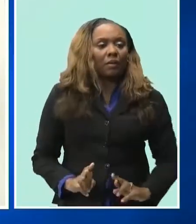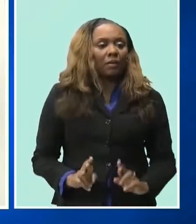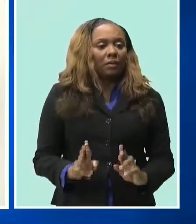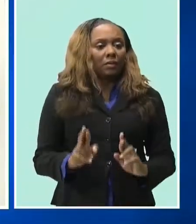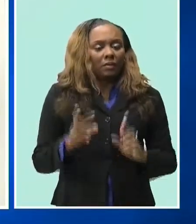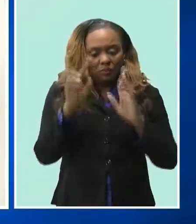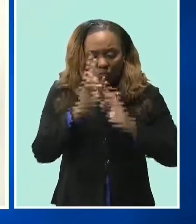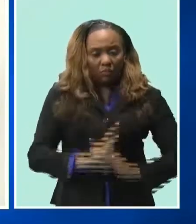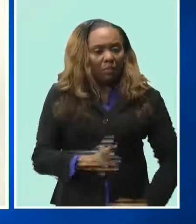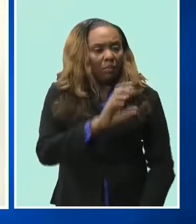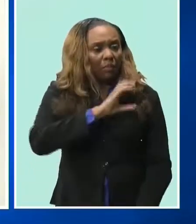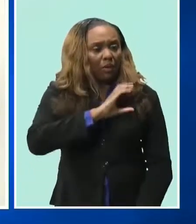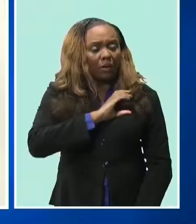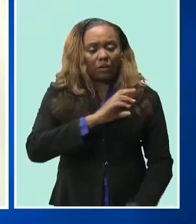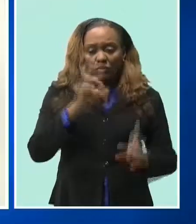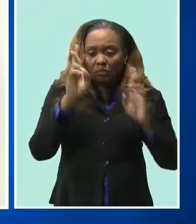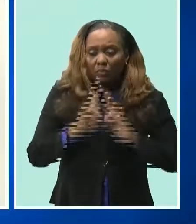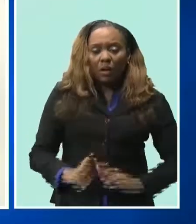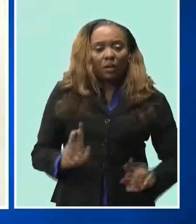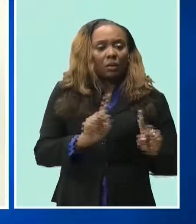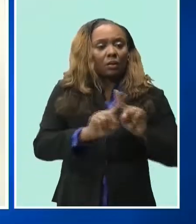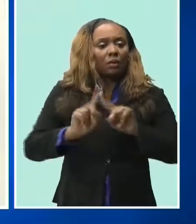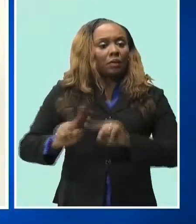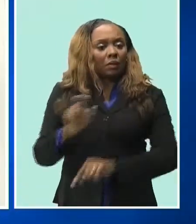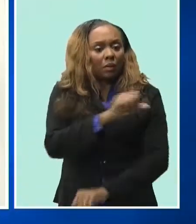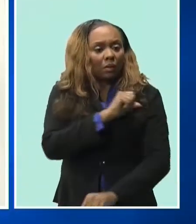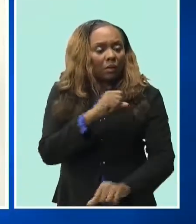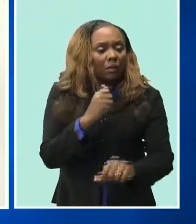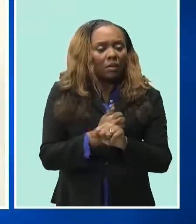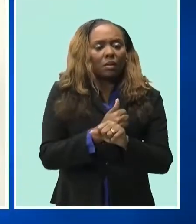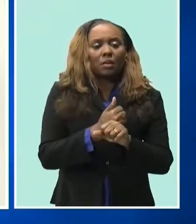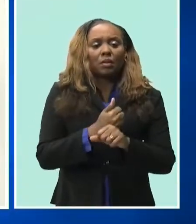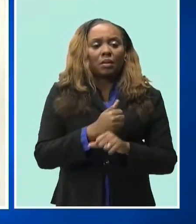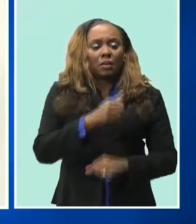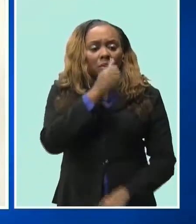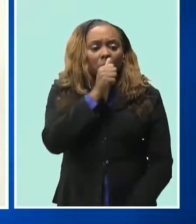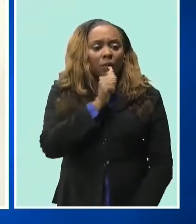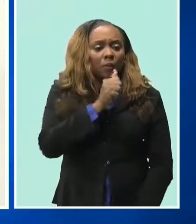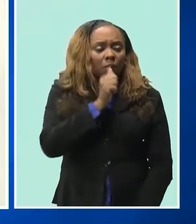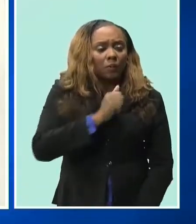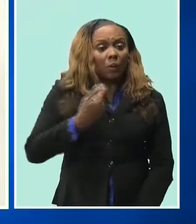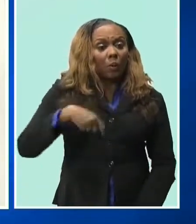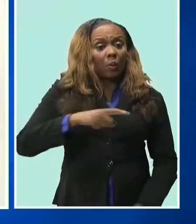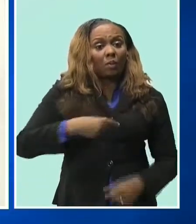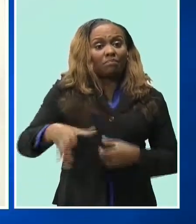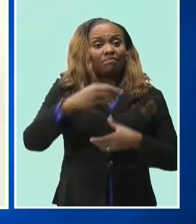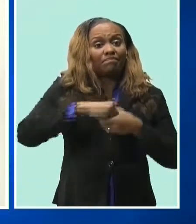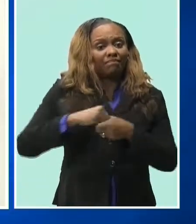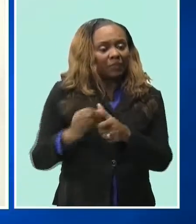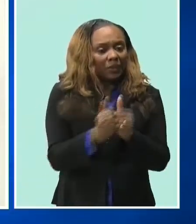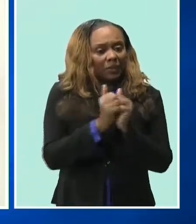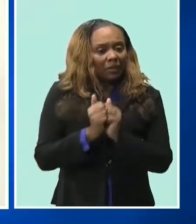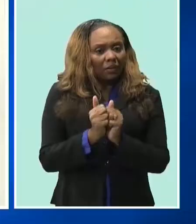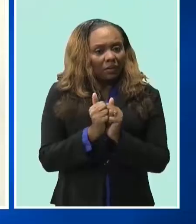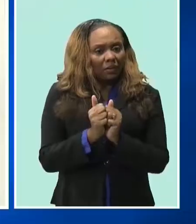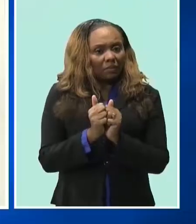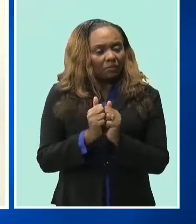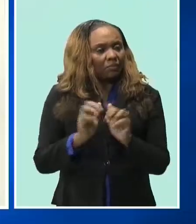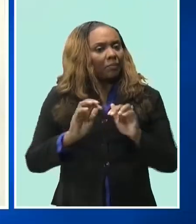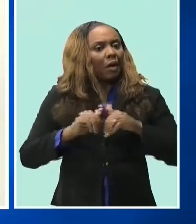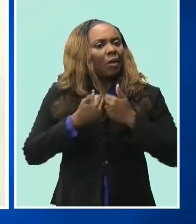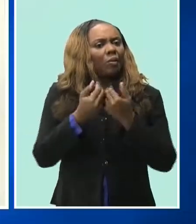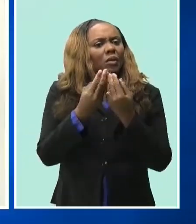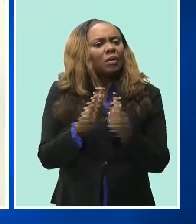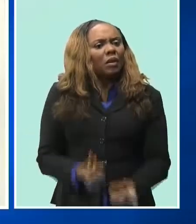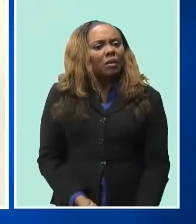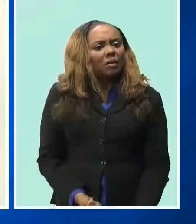far of the police, of the authorities, and simply to be patient, because we are in this together, and the only way that we're going to be able to find the